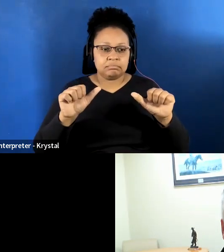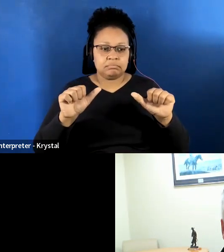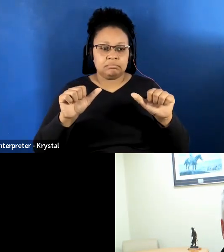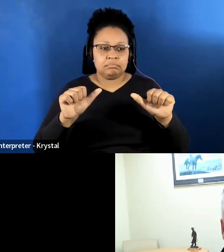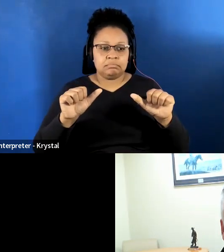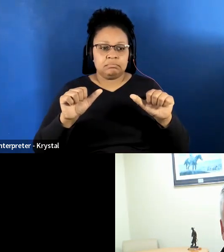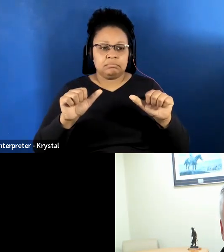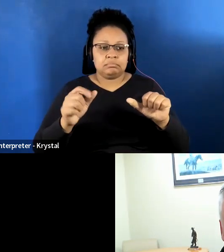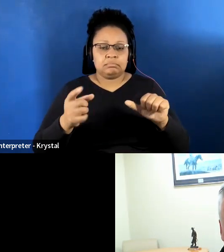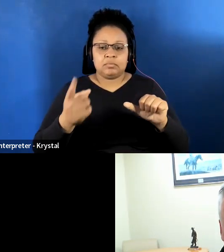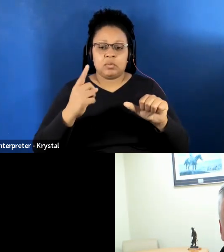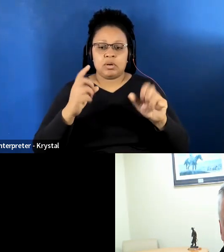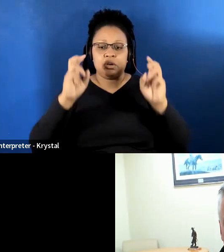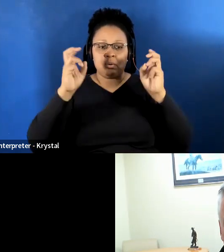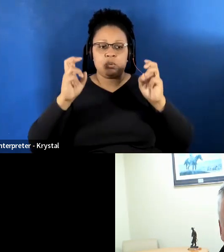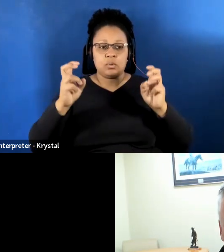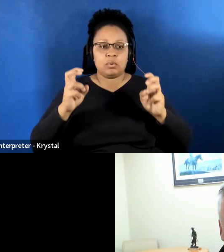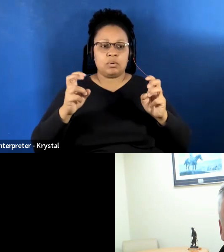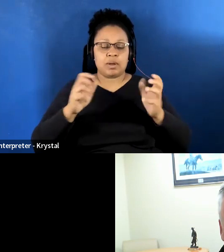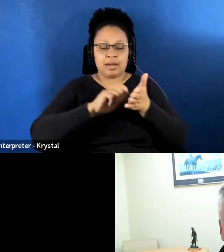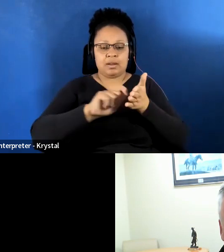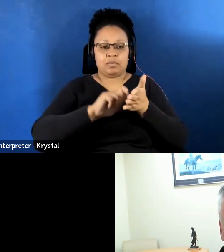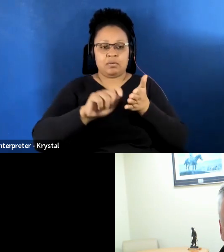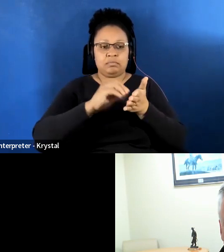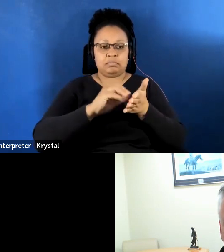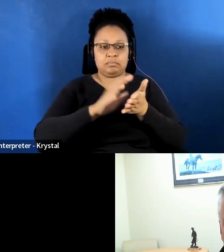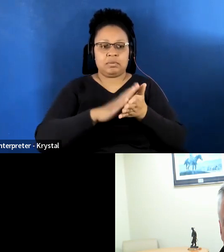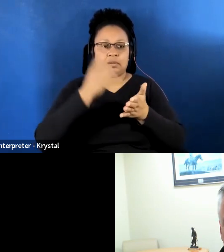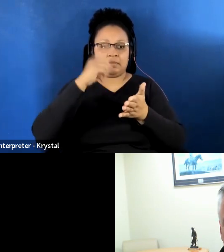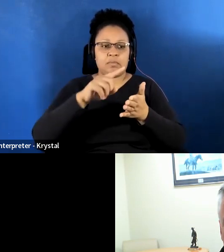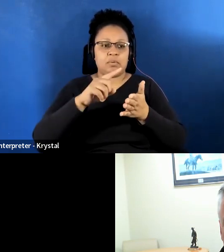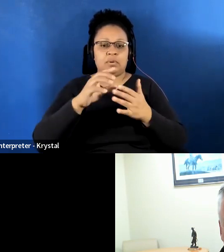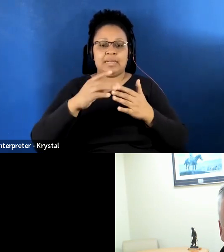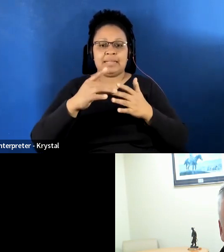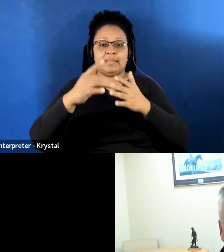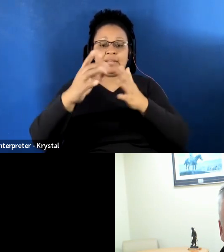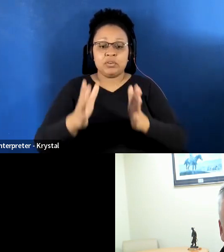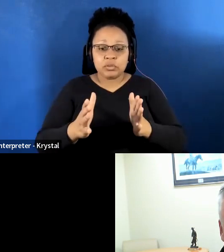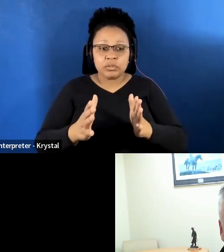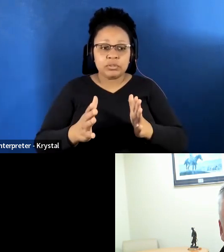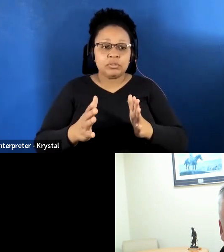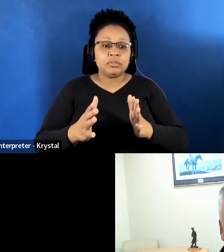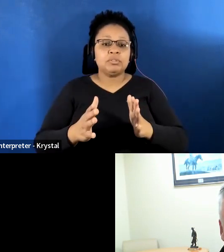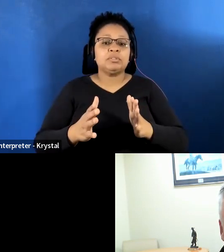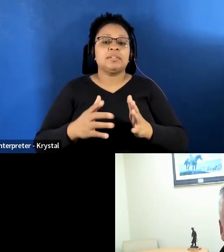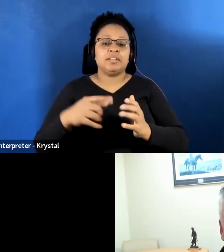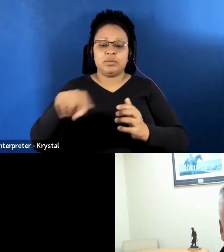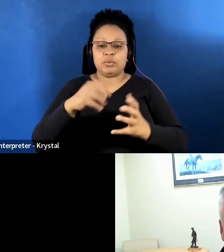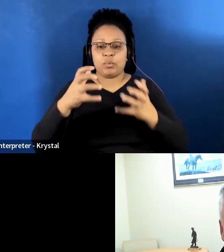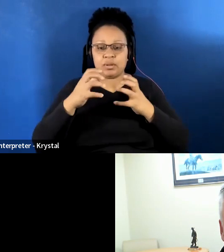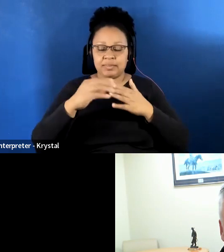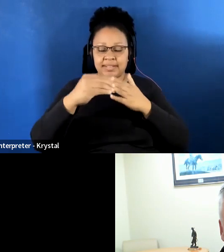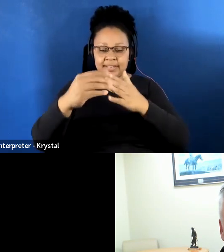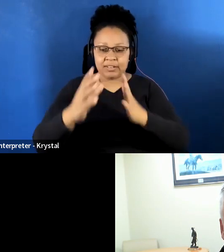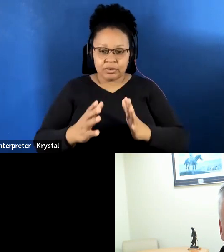There was a quote that I wrote down for all the leaders and aspiring leaders on